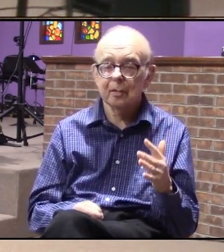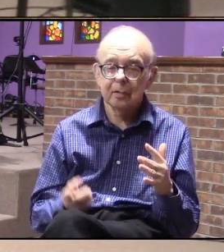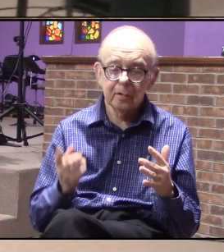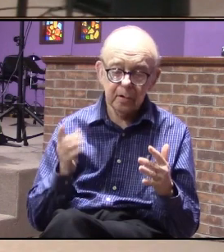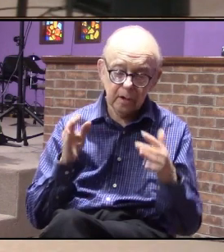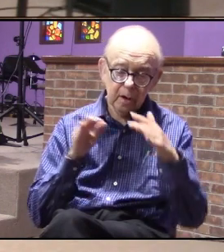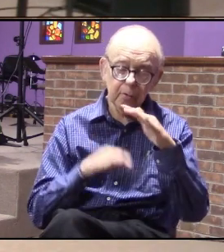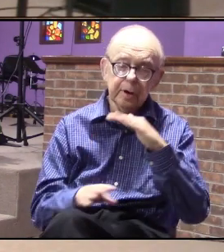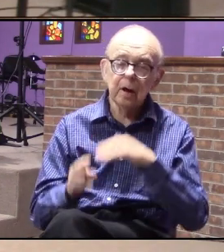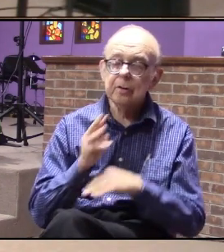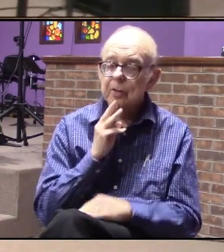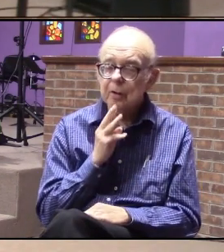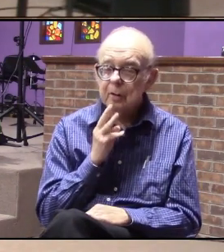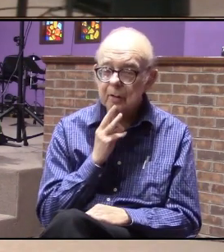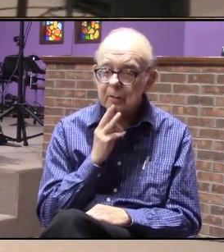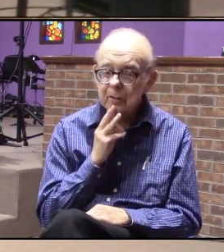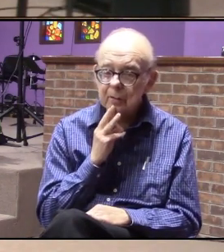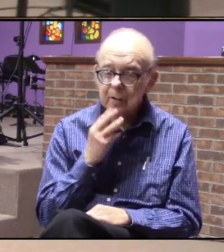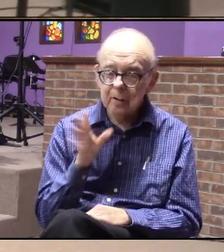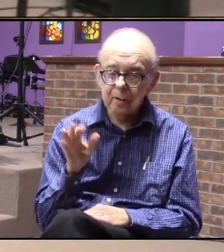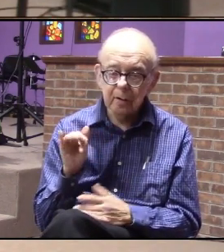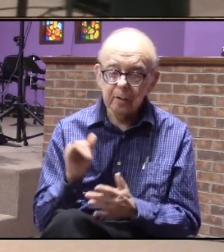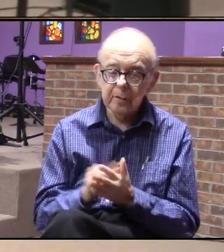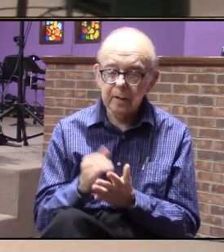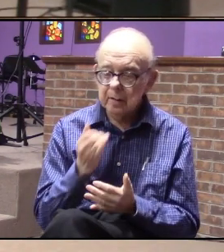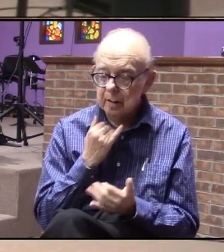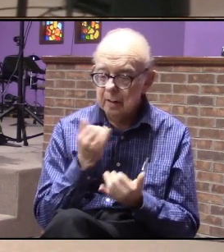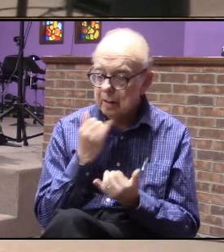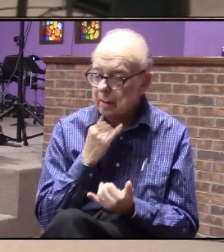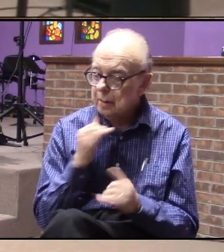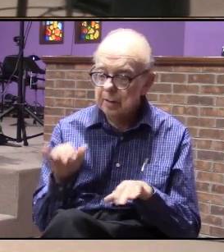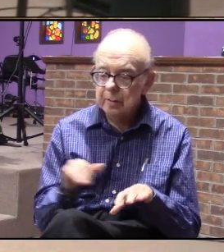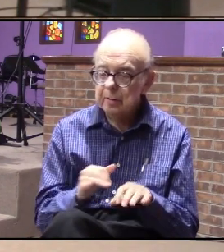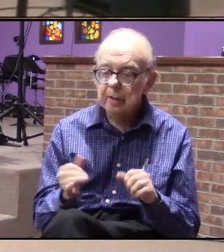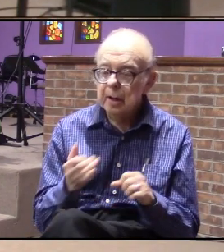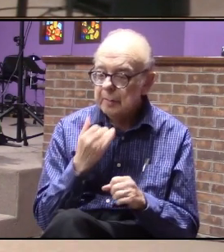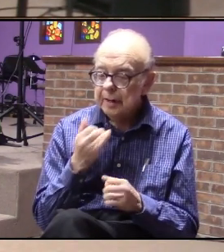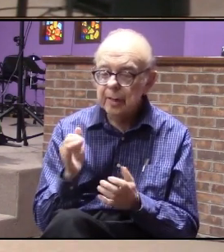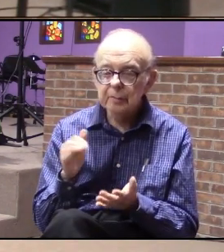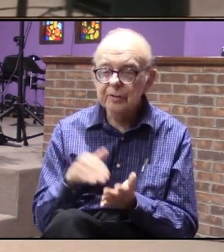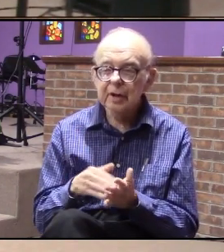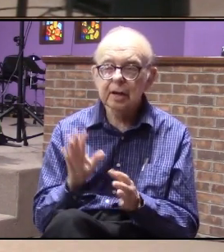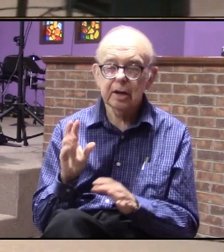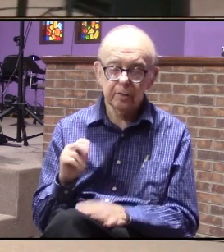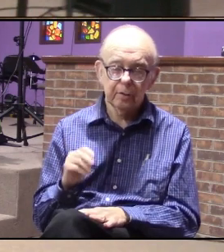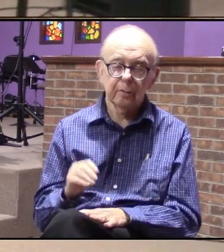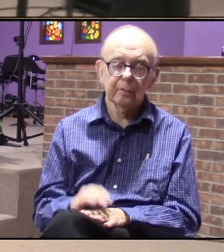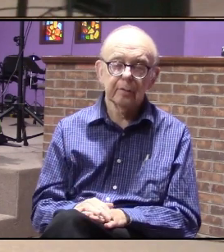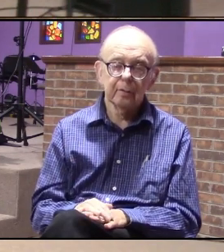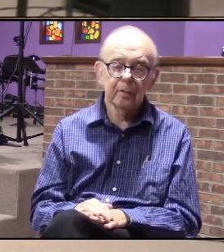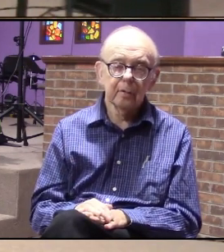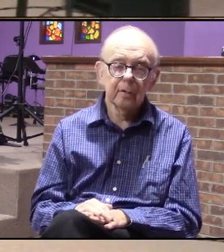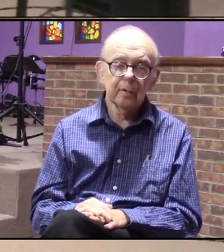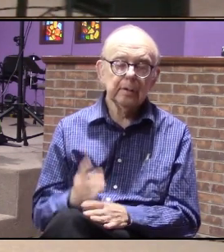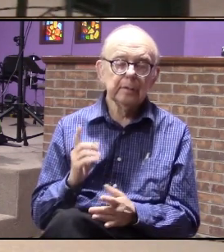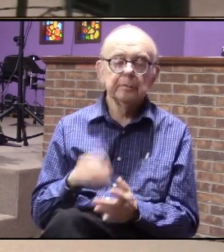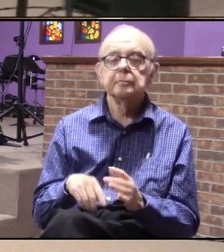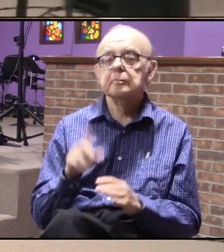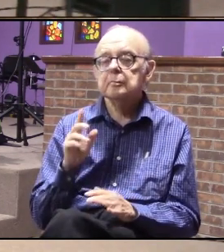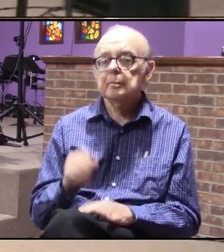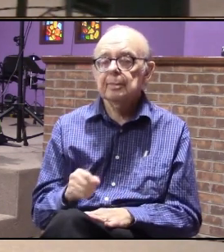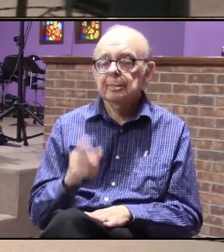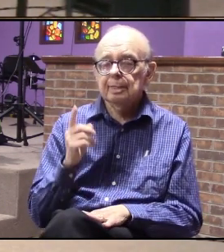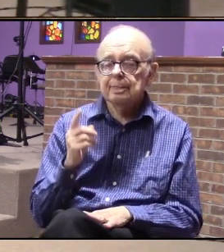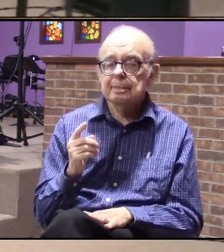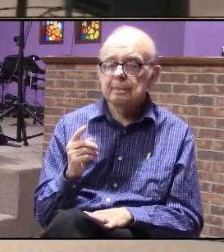going under. I already made that mistake, and I'm not making that mistake again. And so what we need to